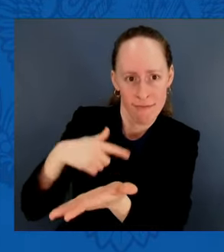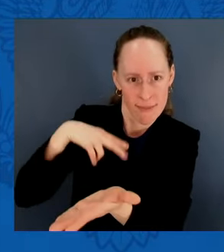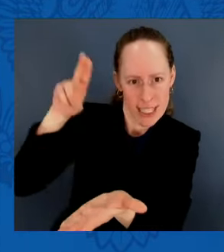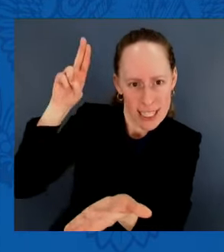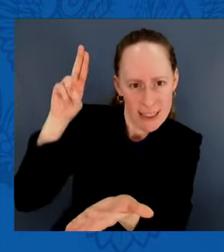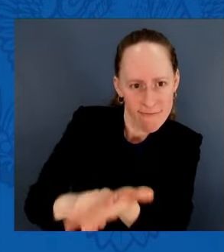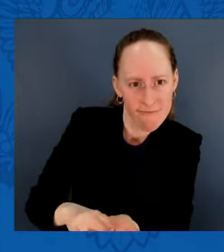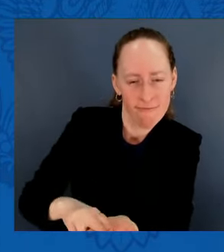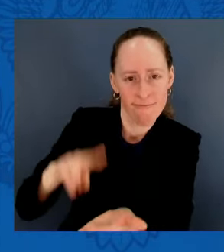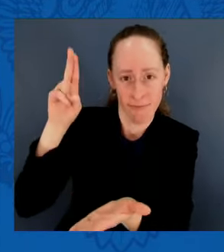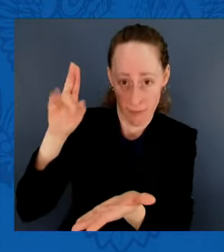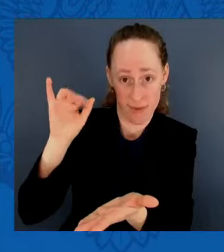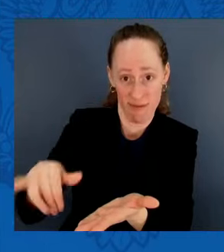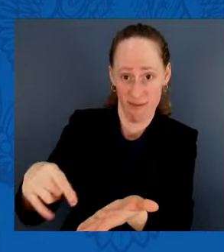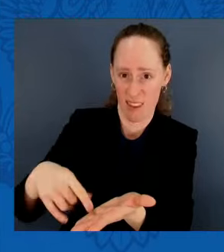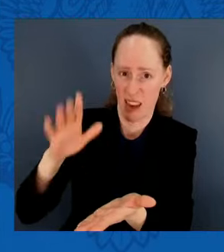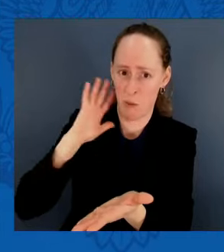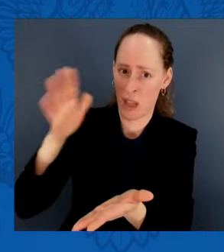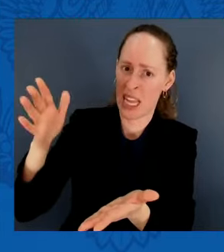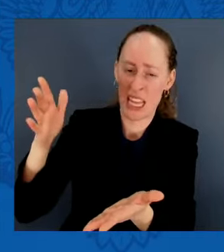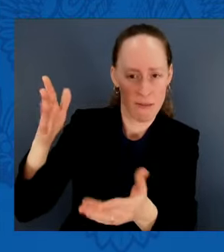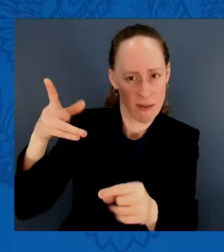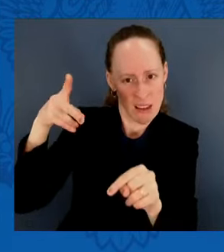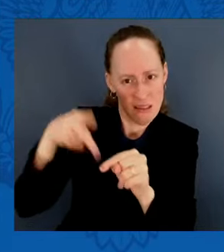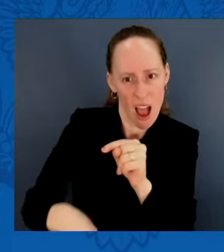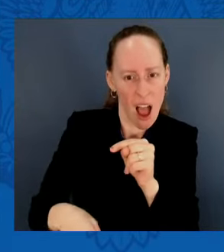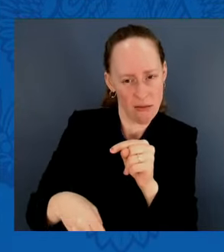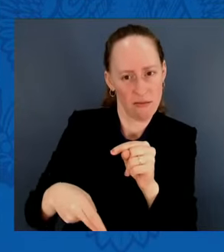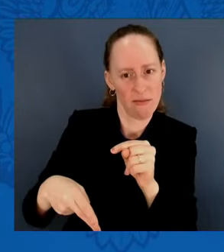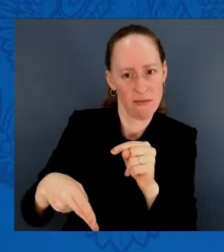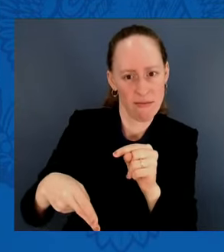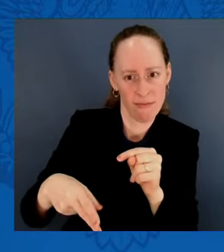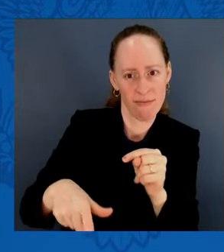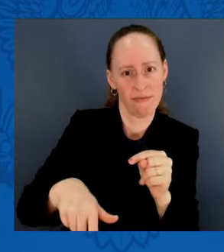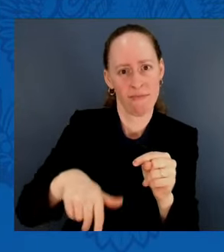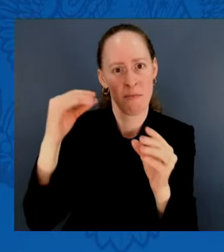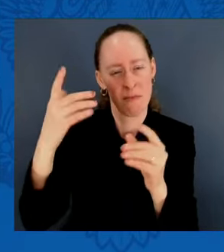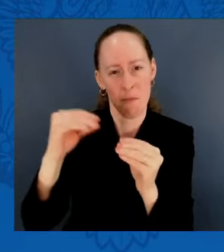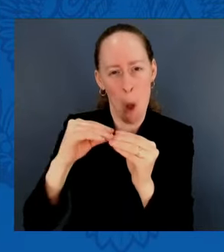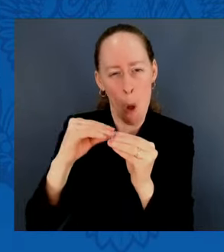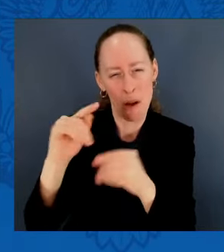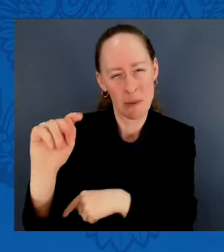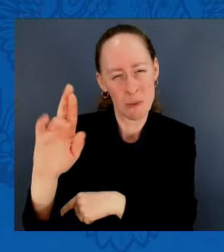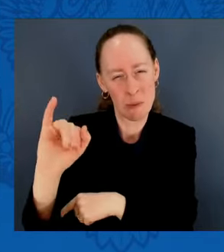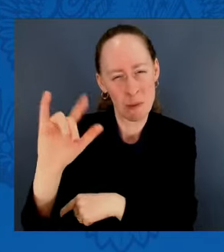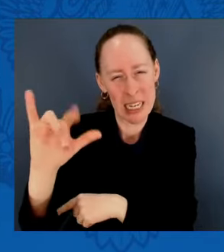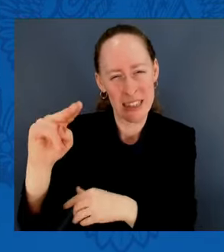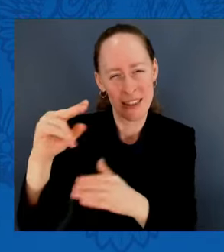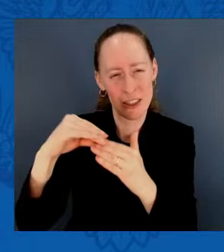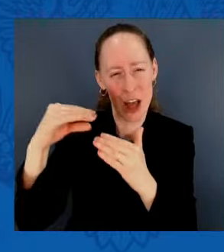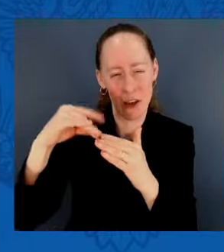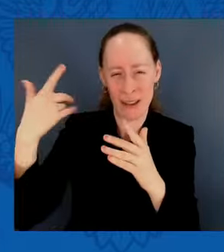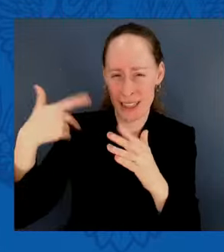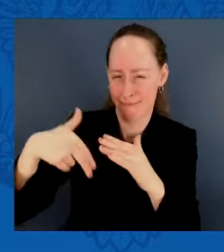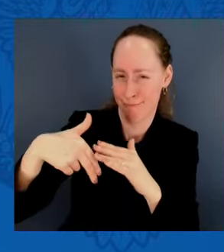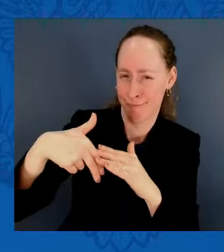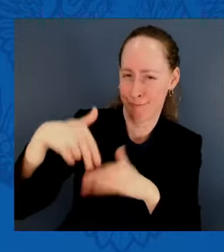cut the federal deficit another $3 trillion by making big corporations and very wealthy finally beginning to pay their fair share.